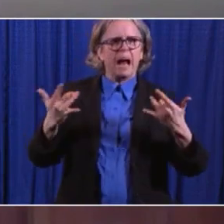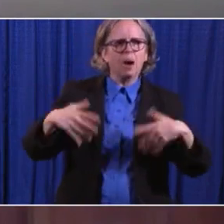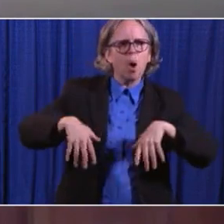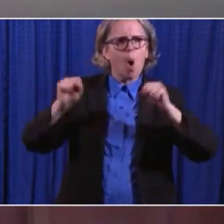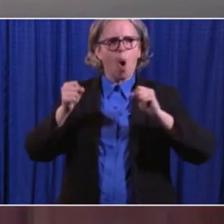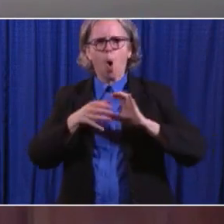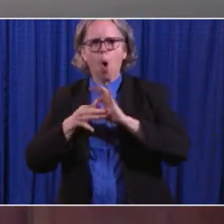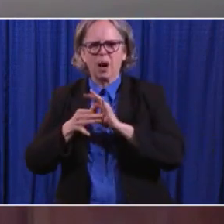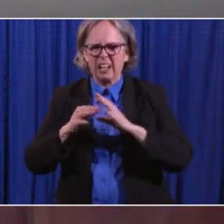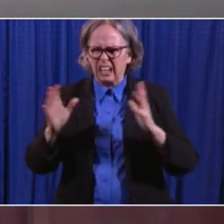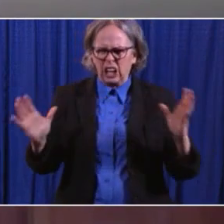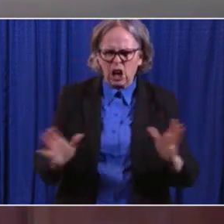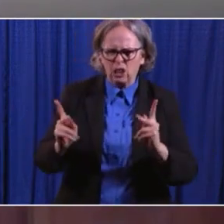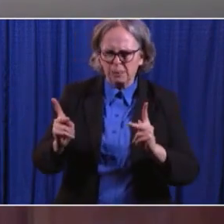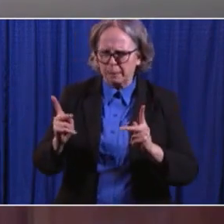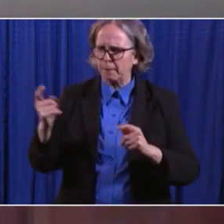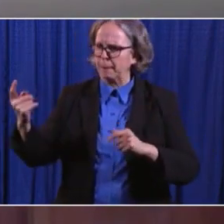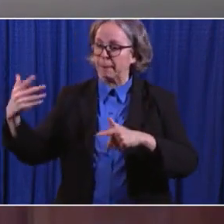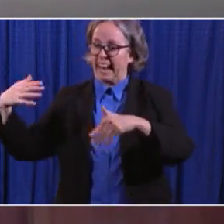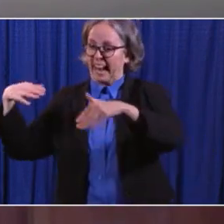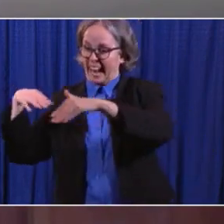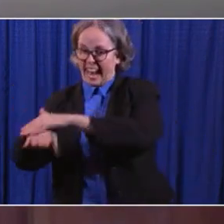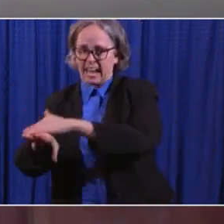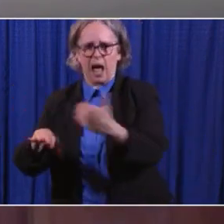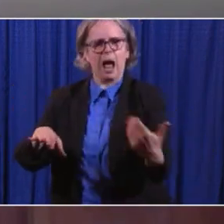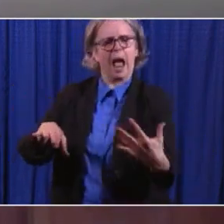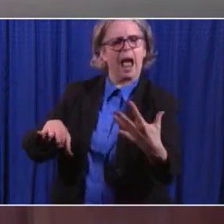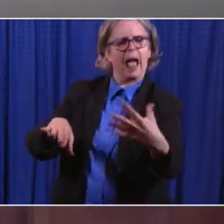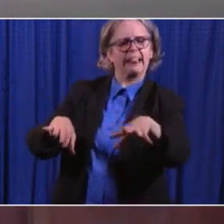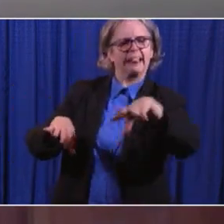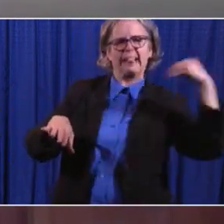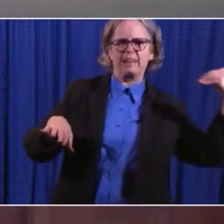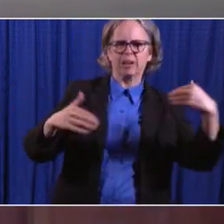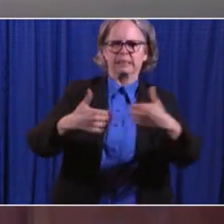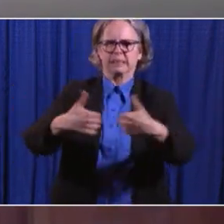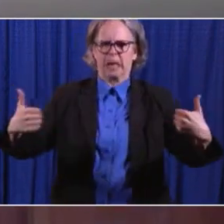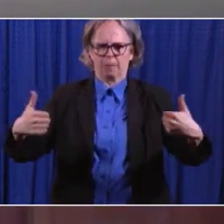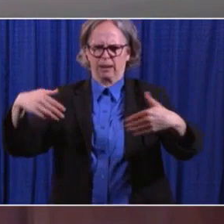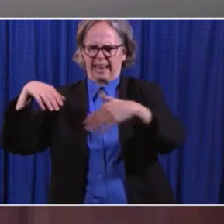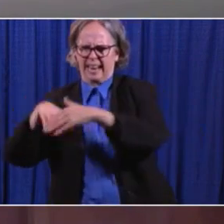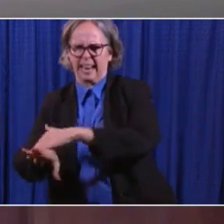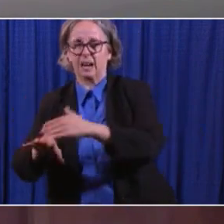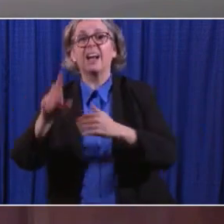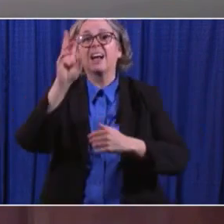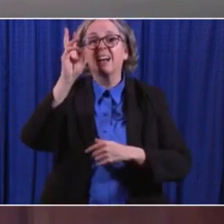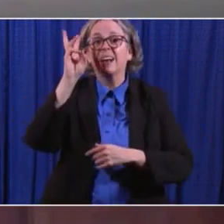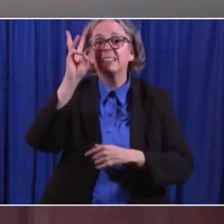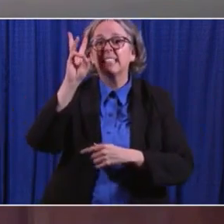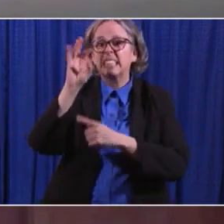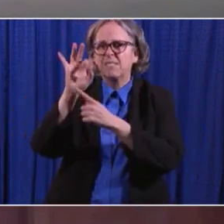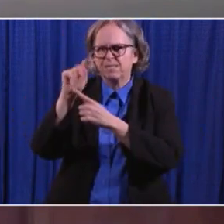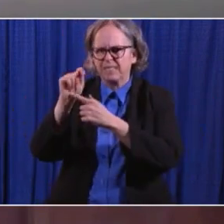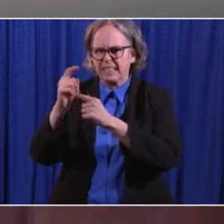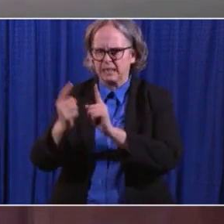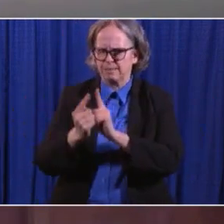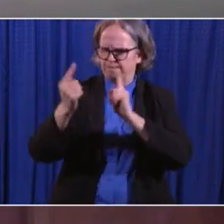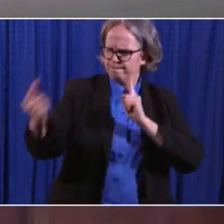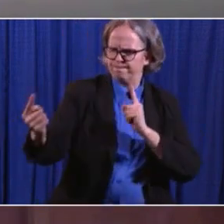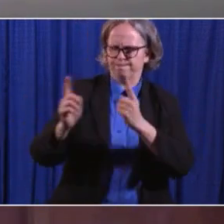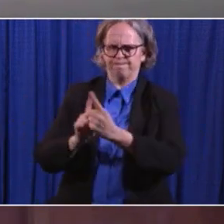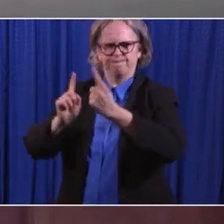distancing. You want to maintain 6 feet of distance from other individuals as much as possible. Individuals, again, back